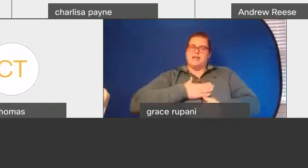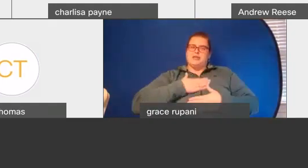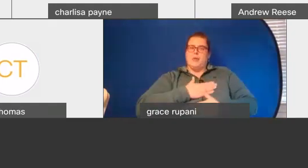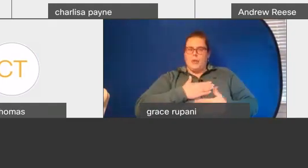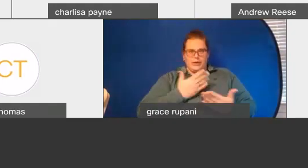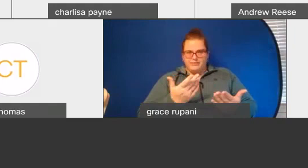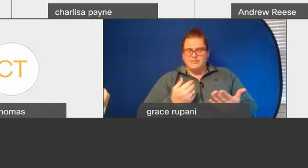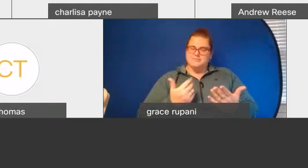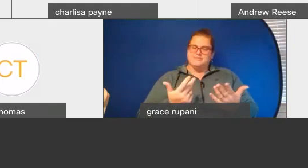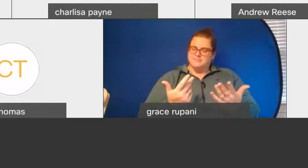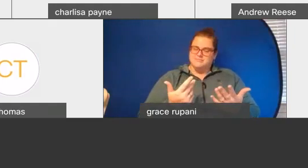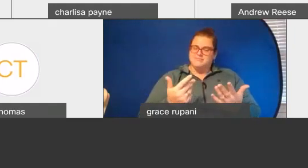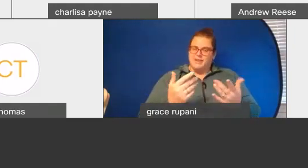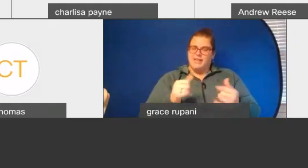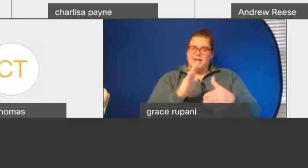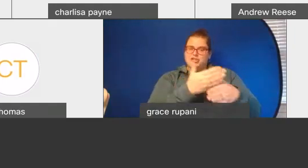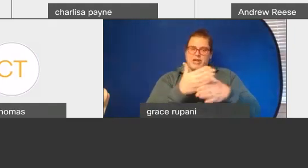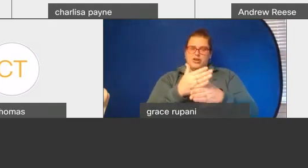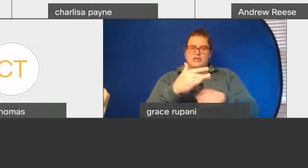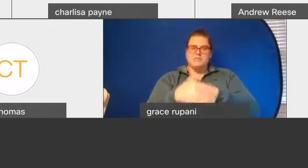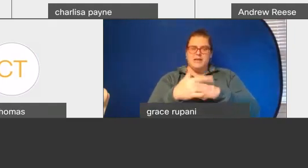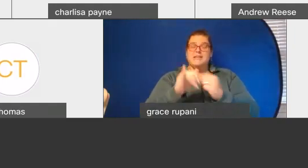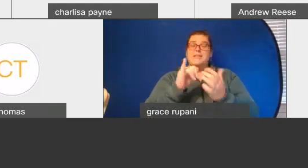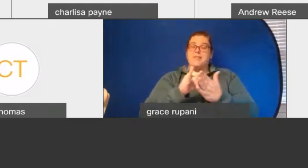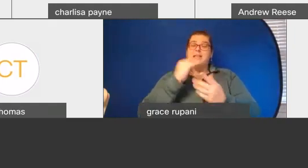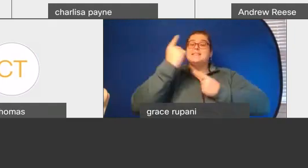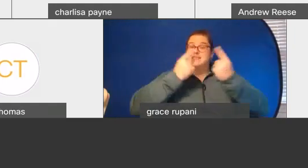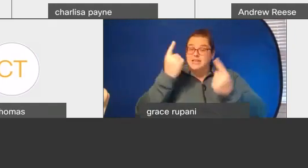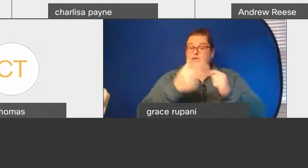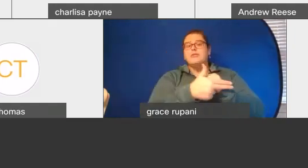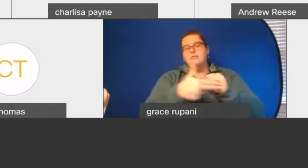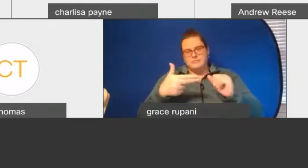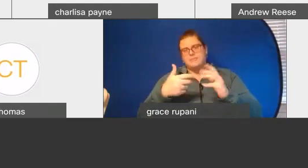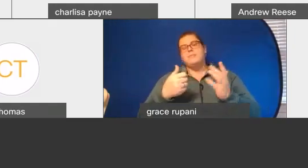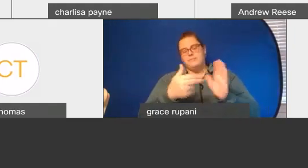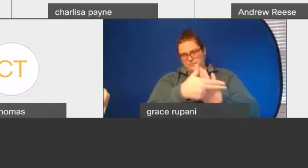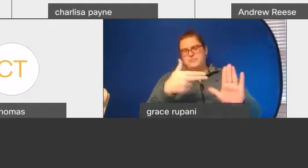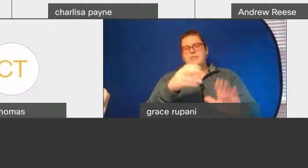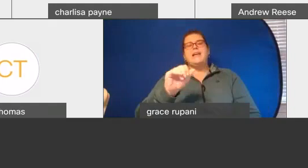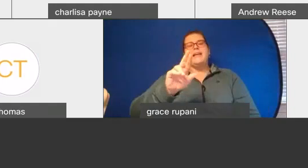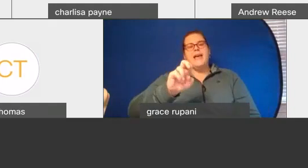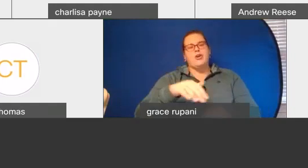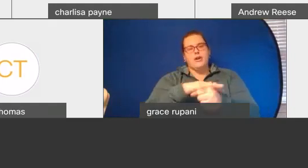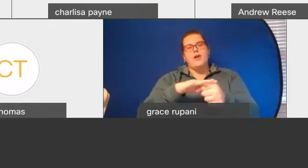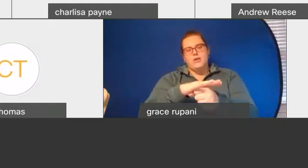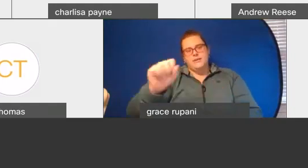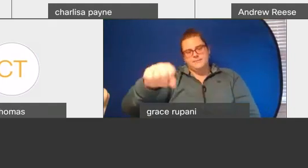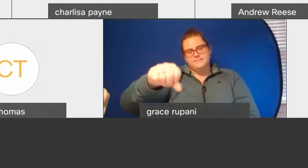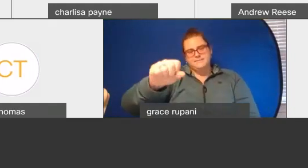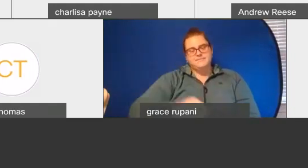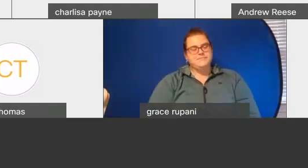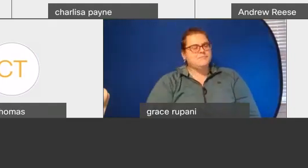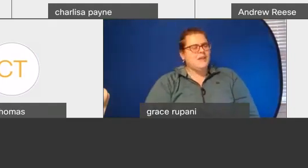is considered a care area. Um, um, and then I think, I'm sorry, the